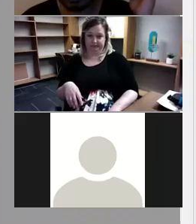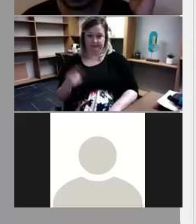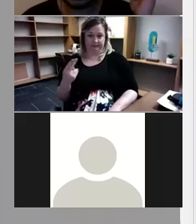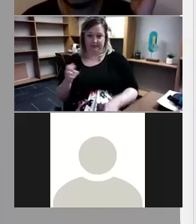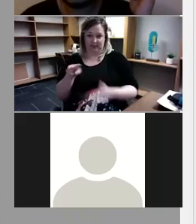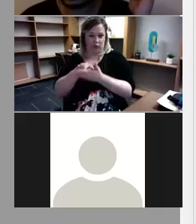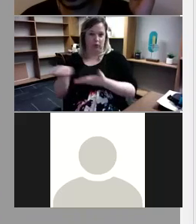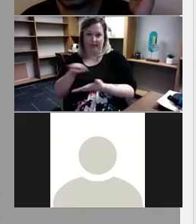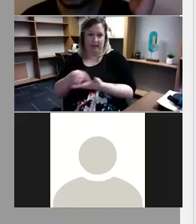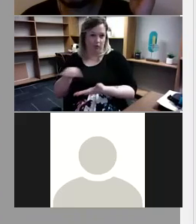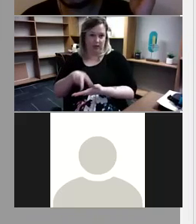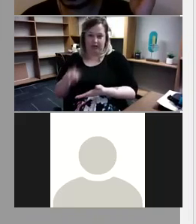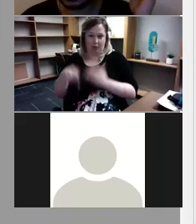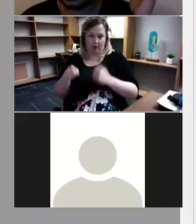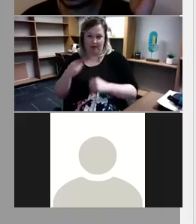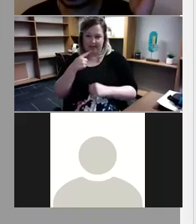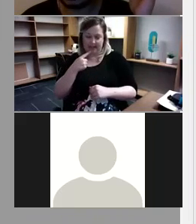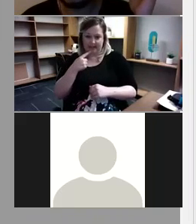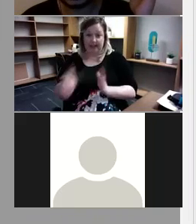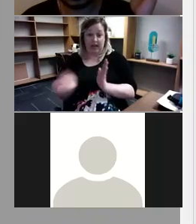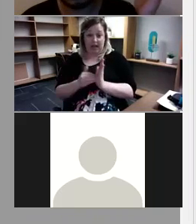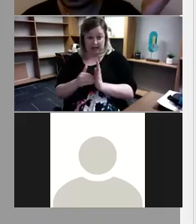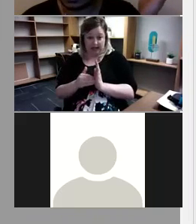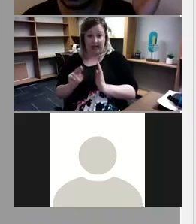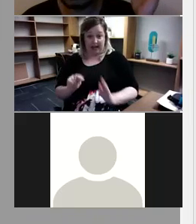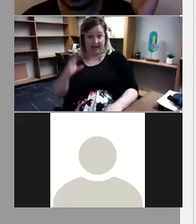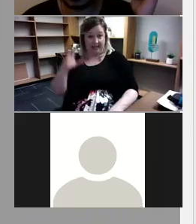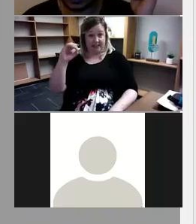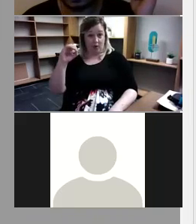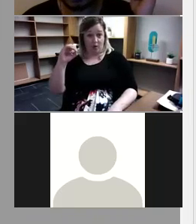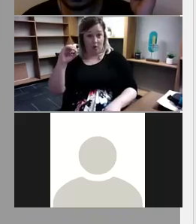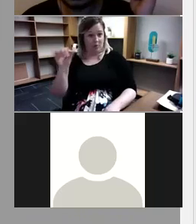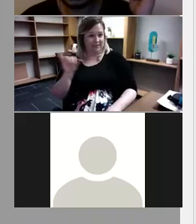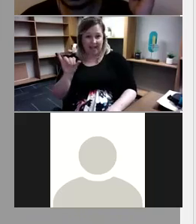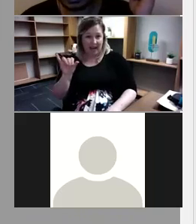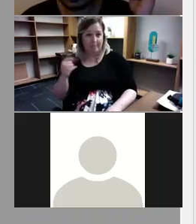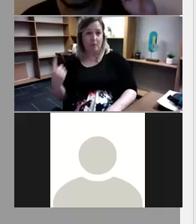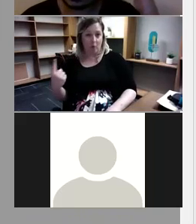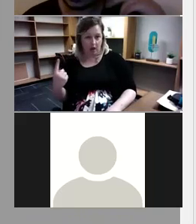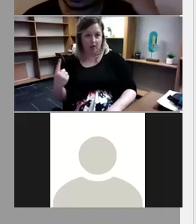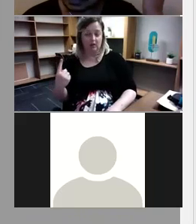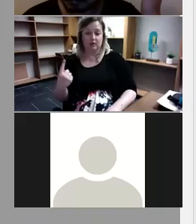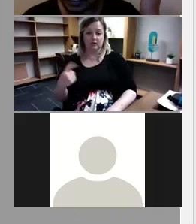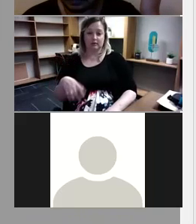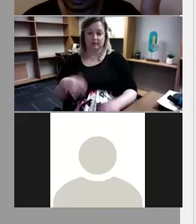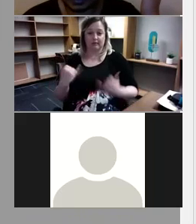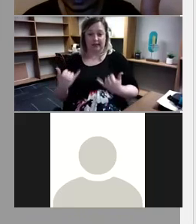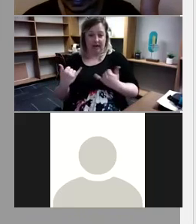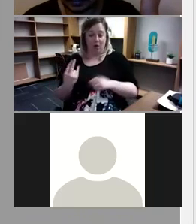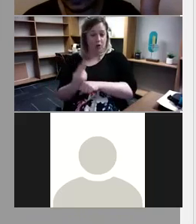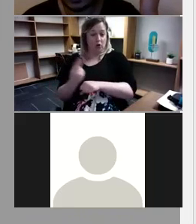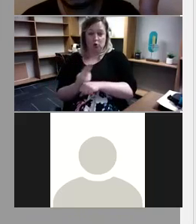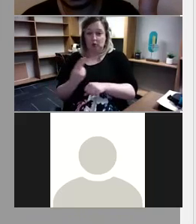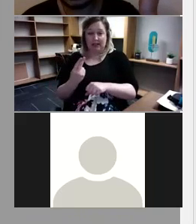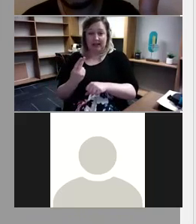of n. Then again, we have n raised to the power of 0, the same thing, we have 1. And now, using the same particular